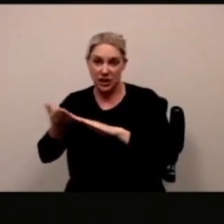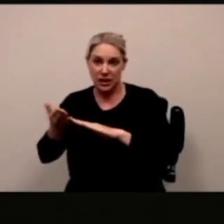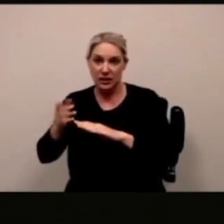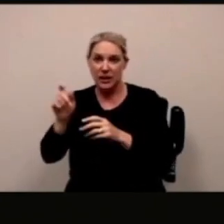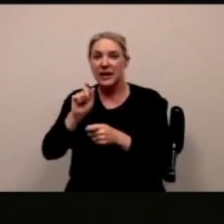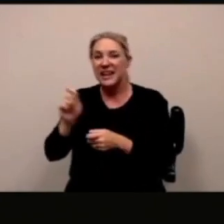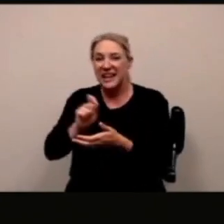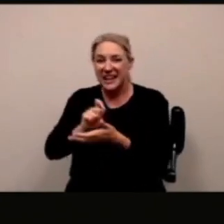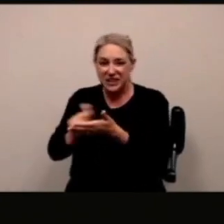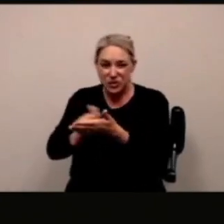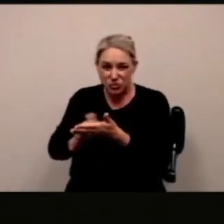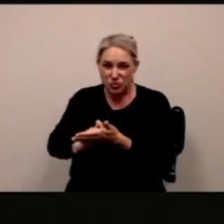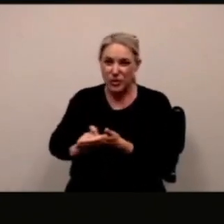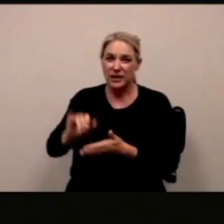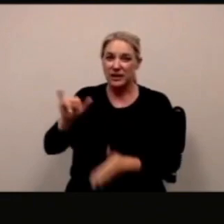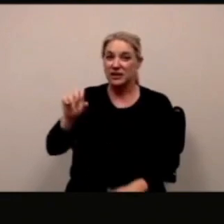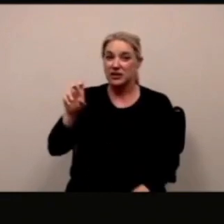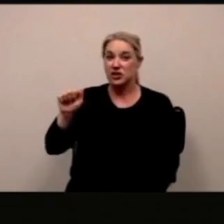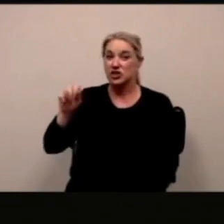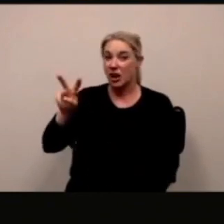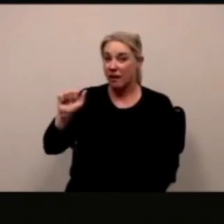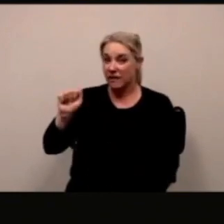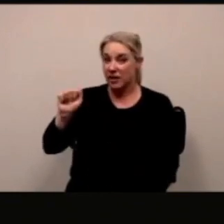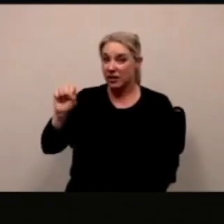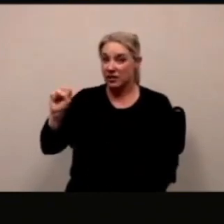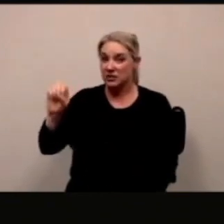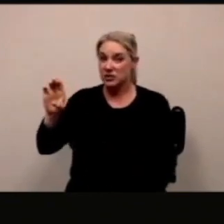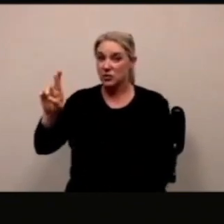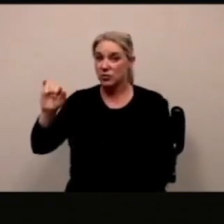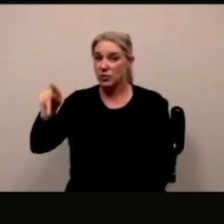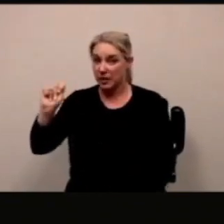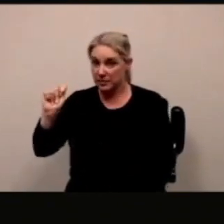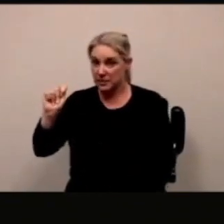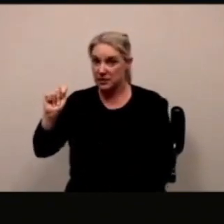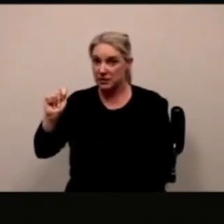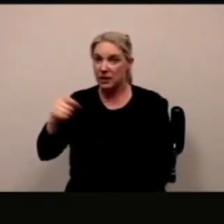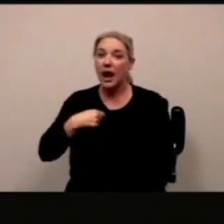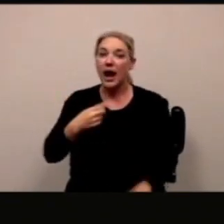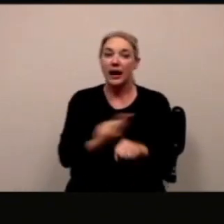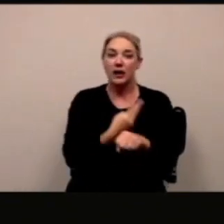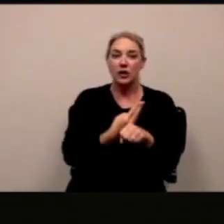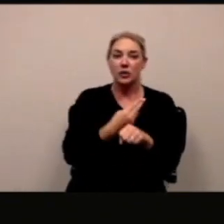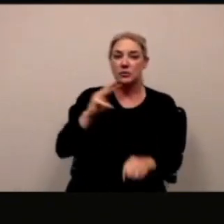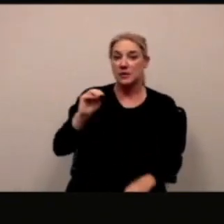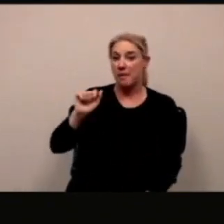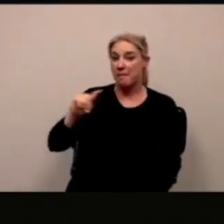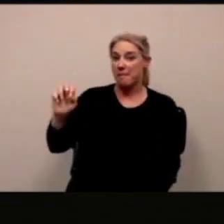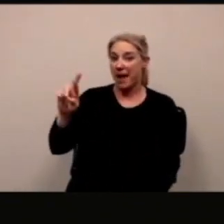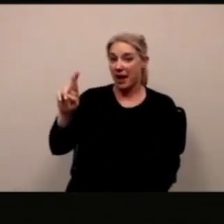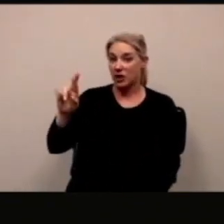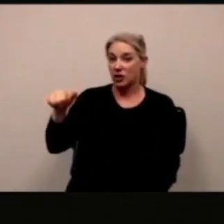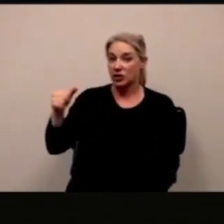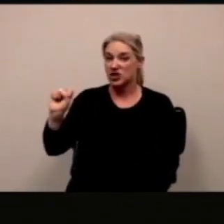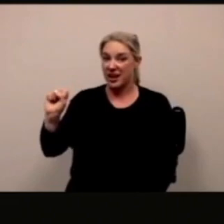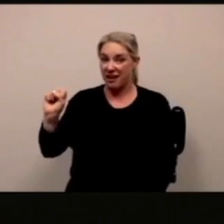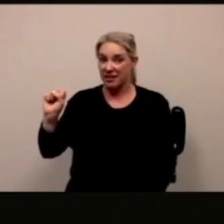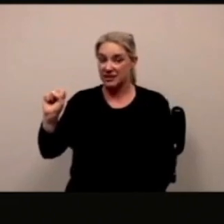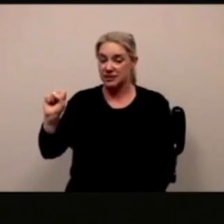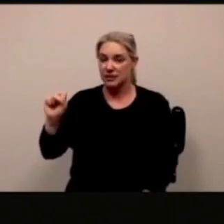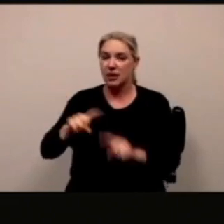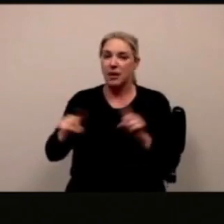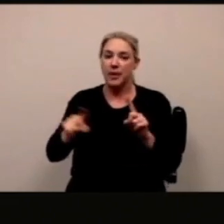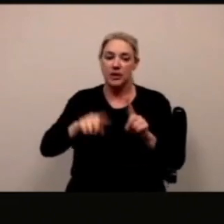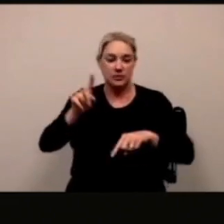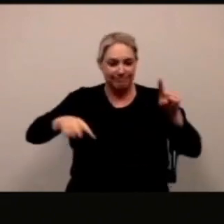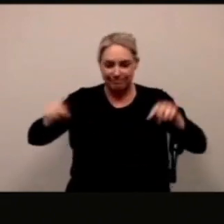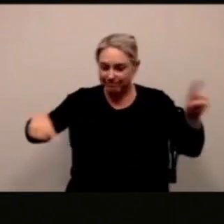Scratch is made in, which is JavaScript. The one I use is called Matter.js, but there's many. And it